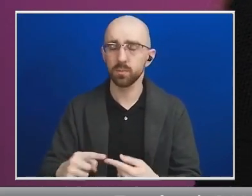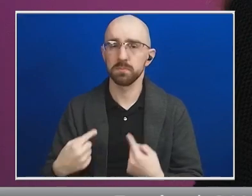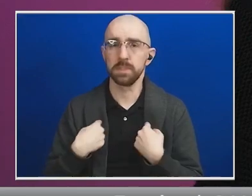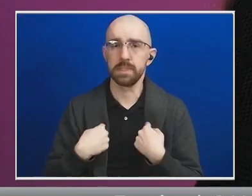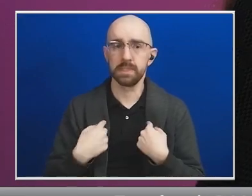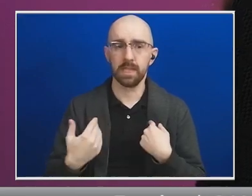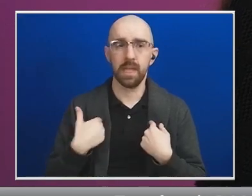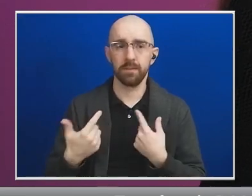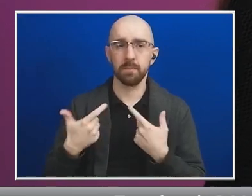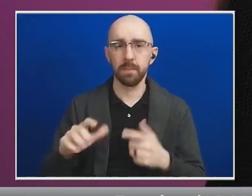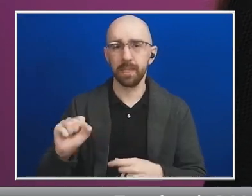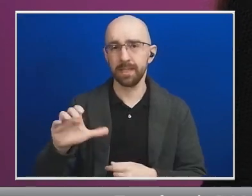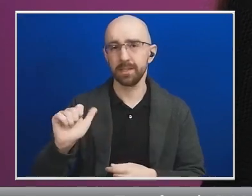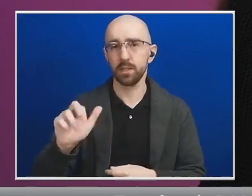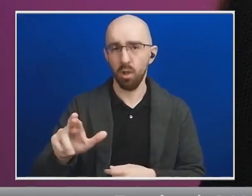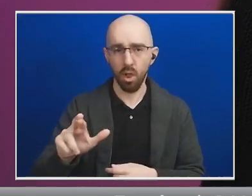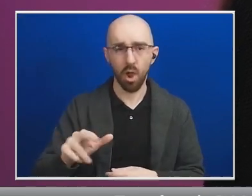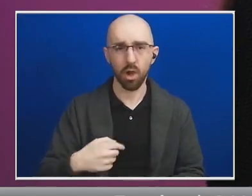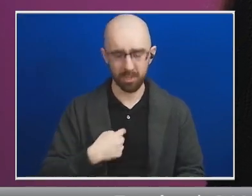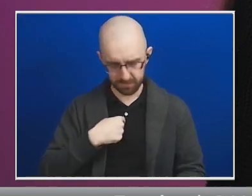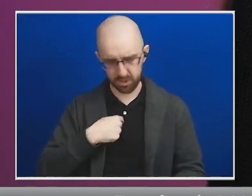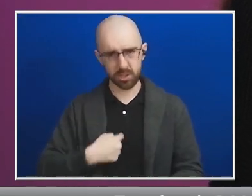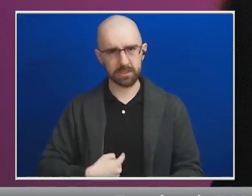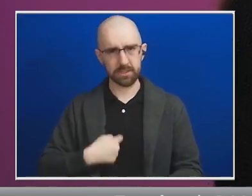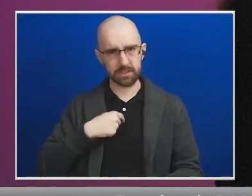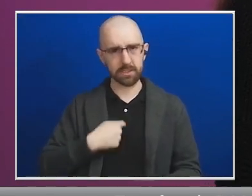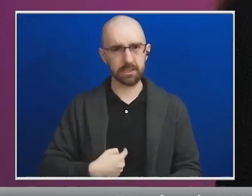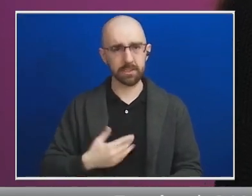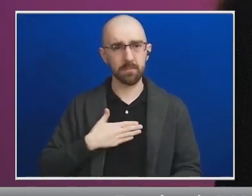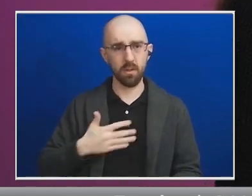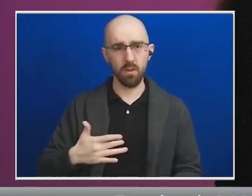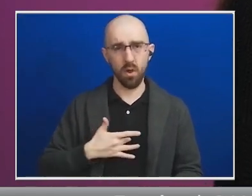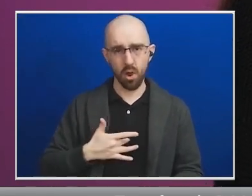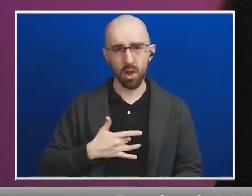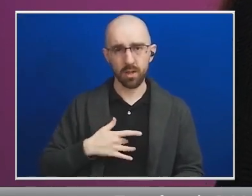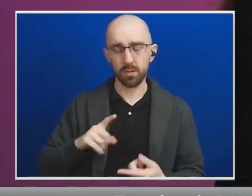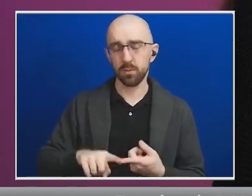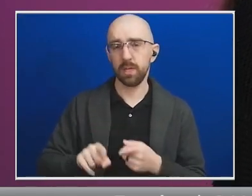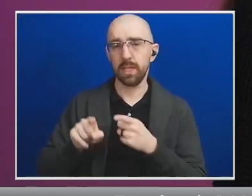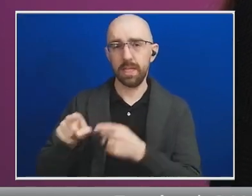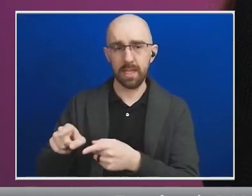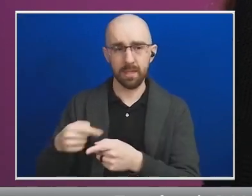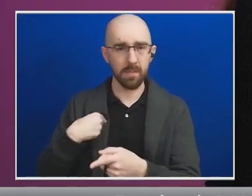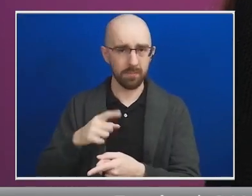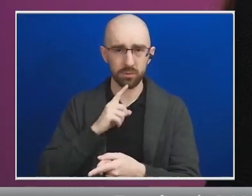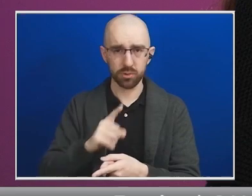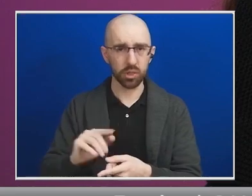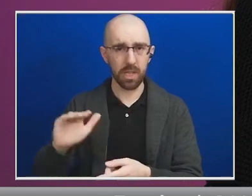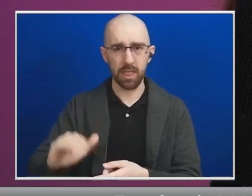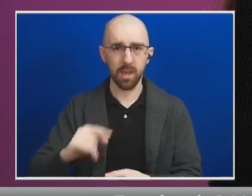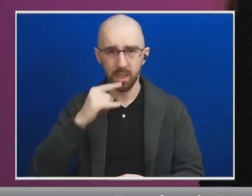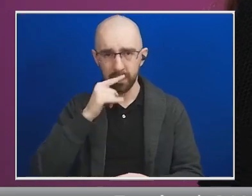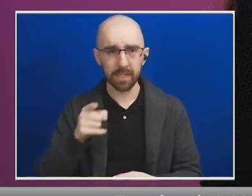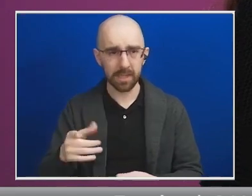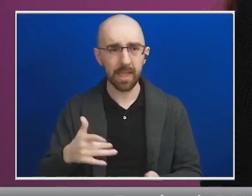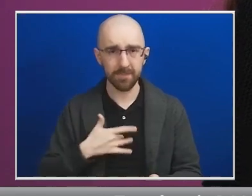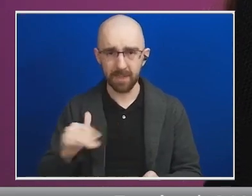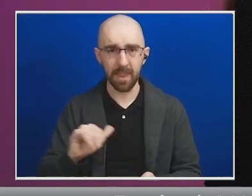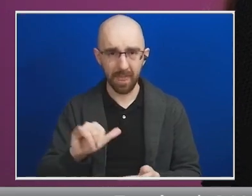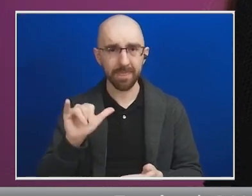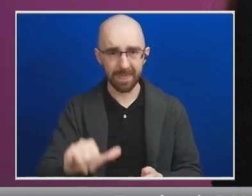scar, down my chest and my heart, and to him, I'm sure smaller kids, they feel like that's massive. They feel